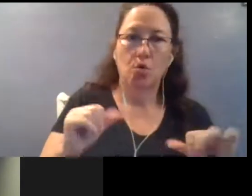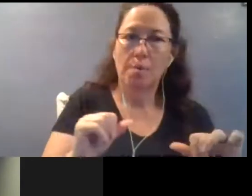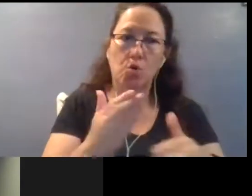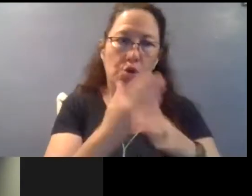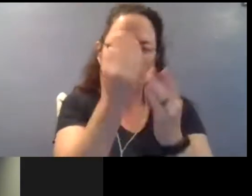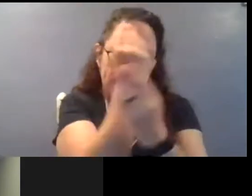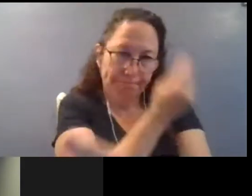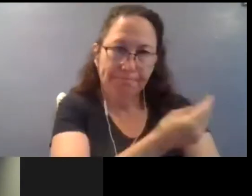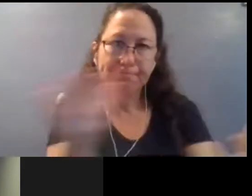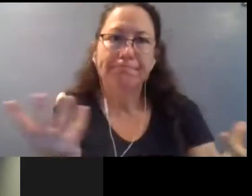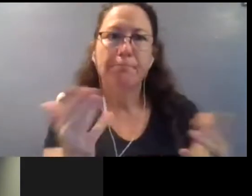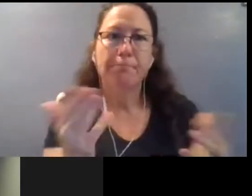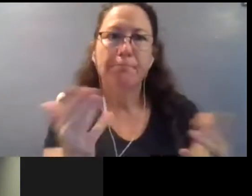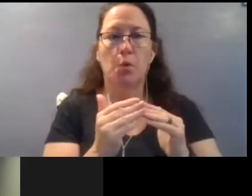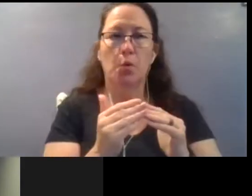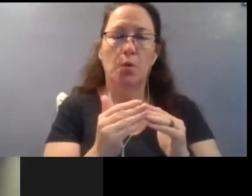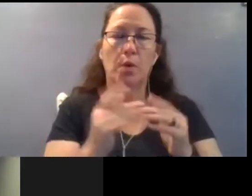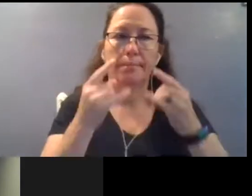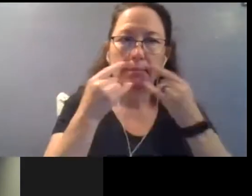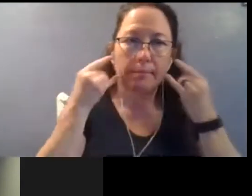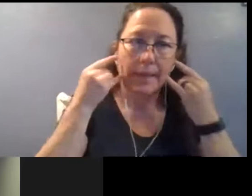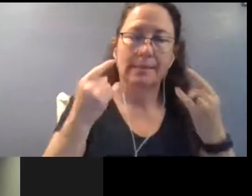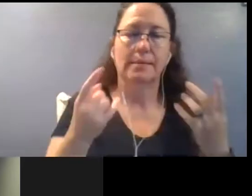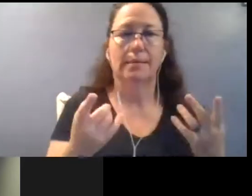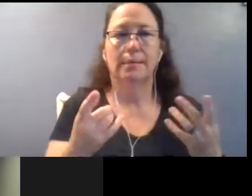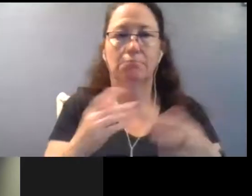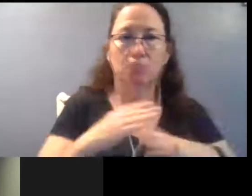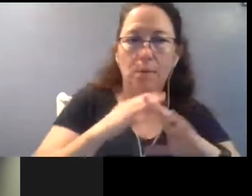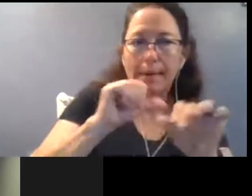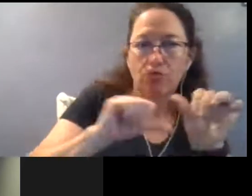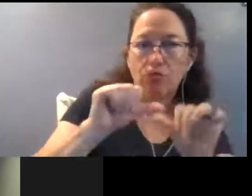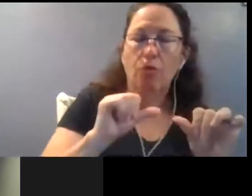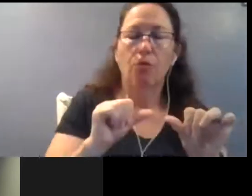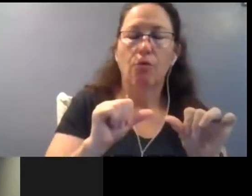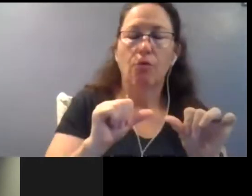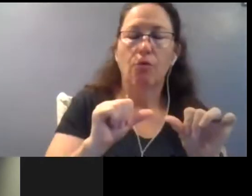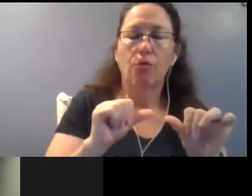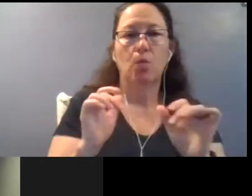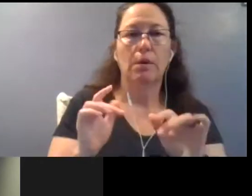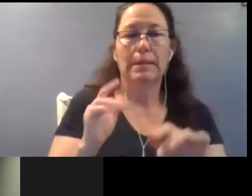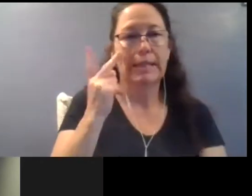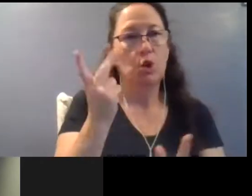this information with the community. Again, we'll continue sharing messages with you, and we'll be in touch next week